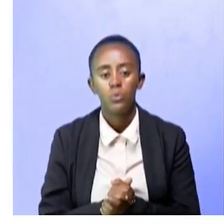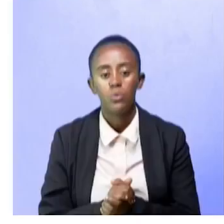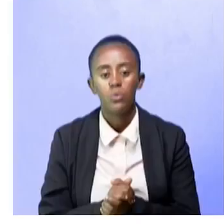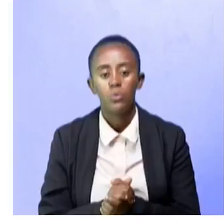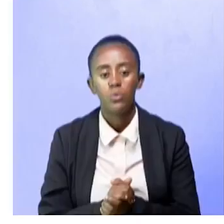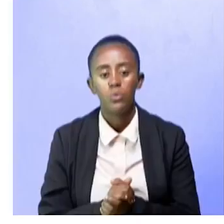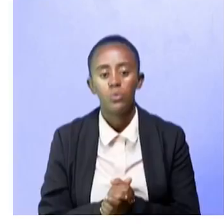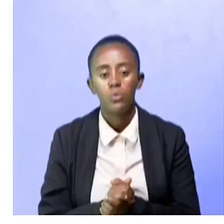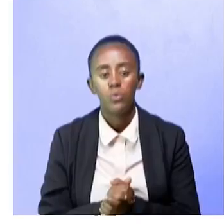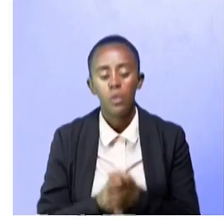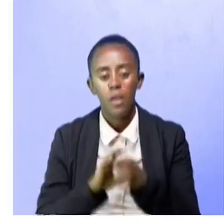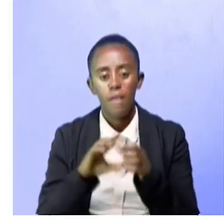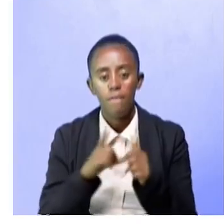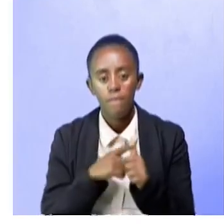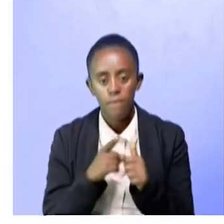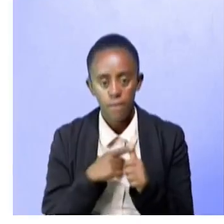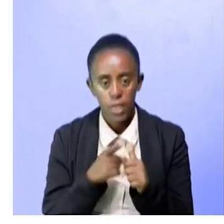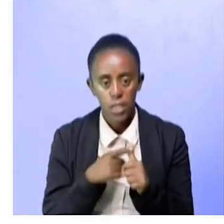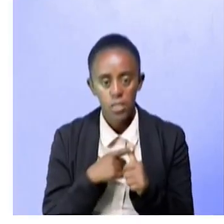first